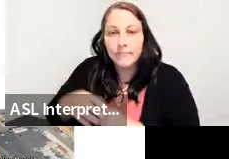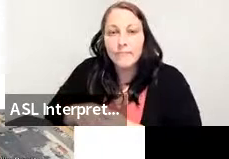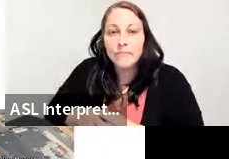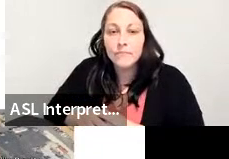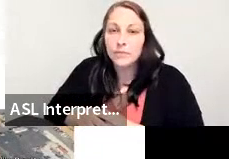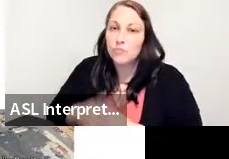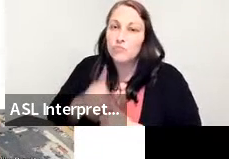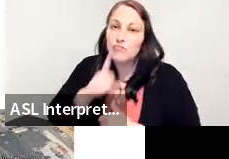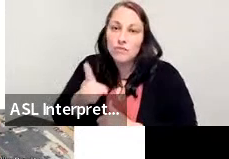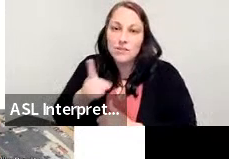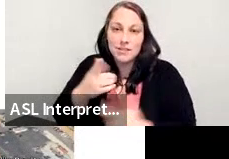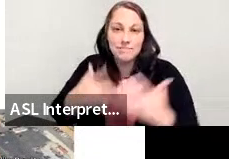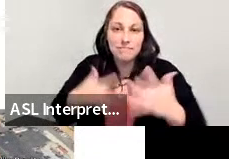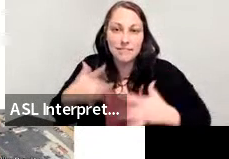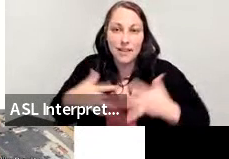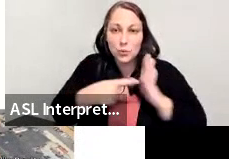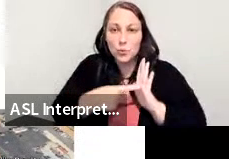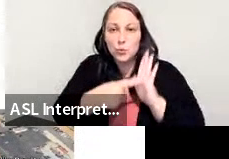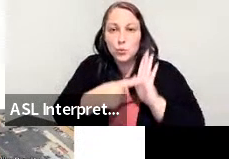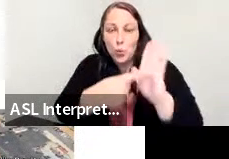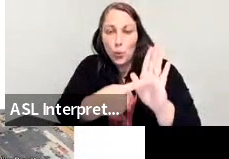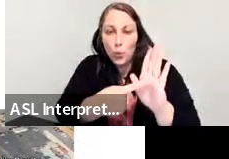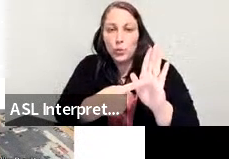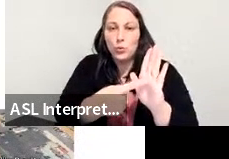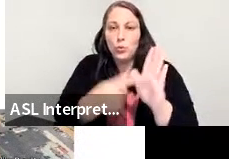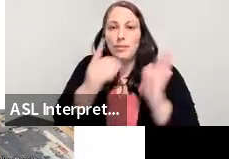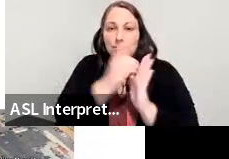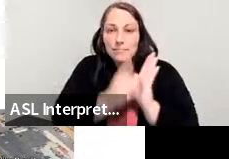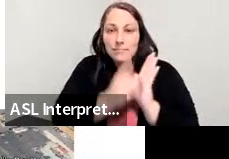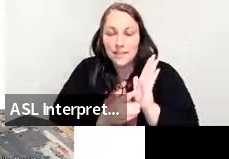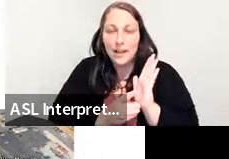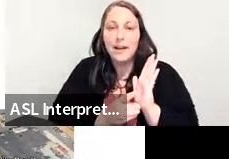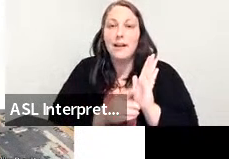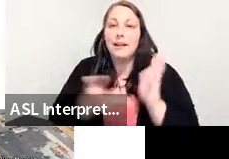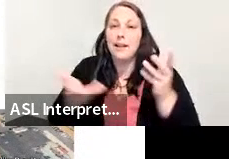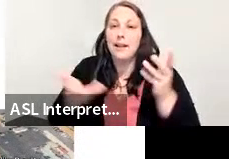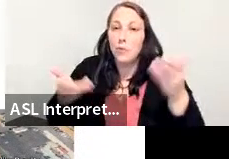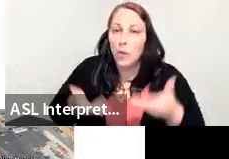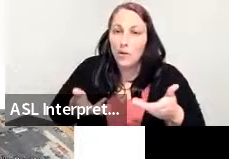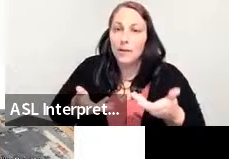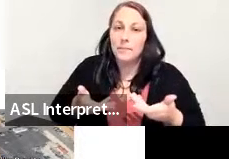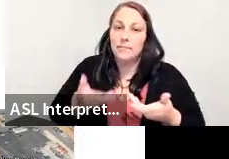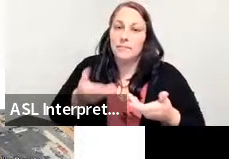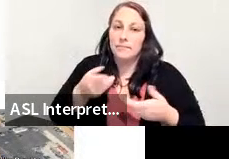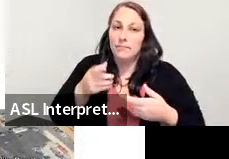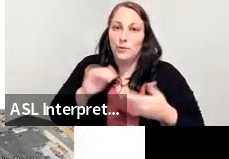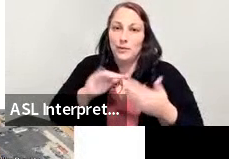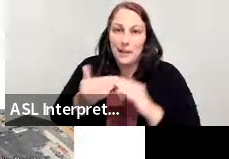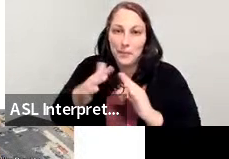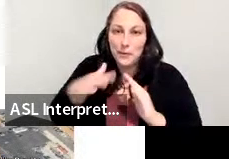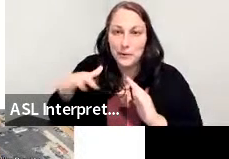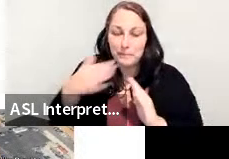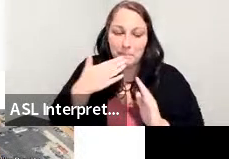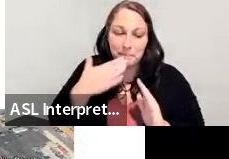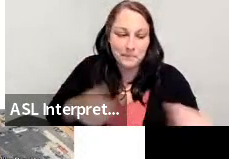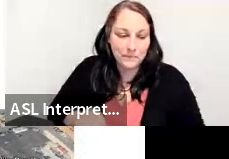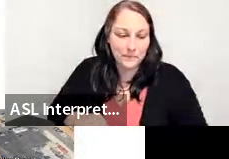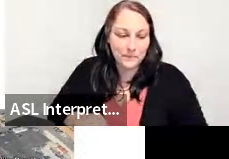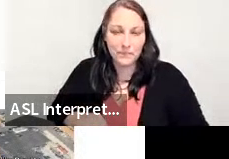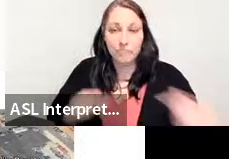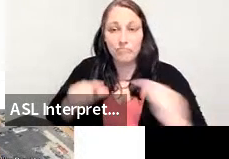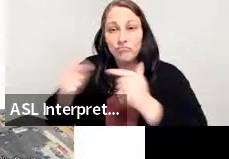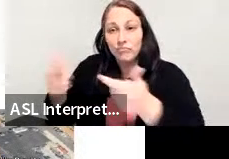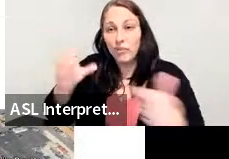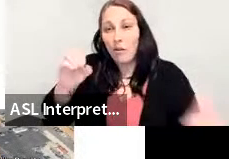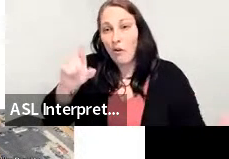the design of parcel 4 with you all this evening and serve as a welcoming entry into the neighborhood. And with that, I will hand it off to Oliver. Good